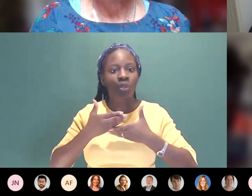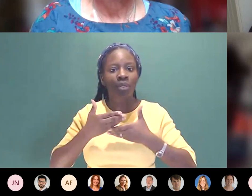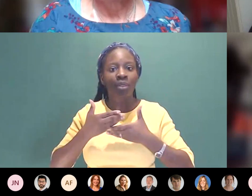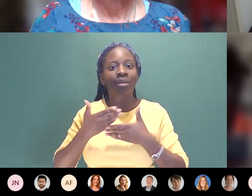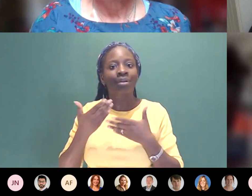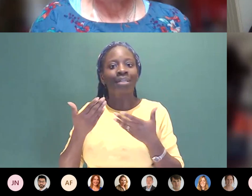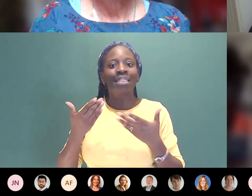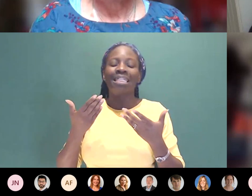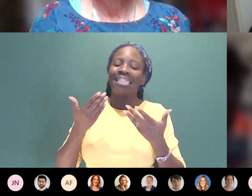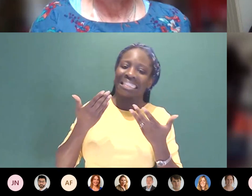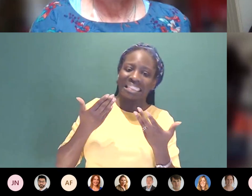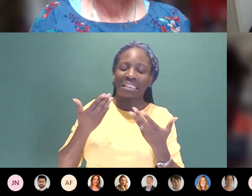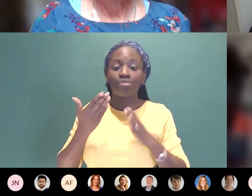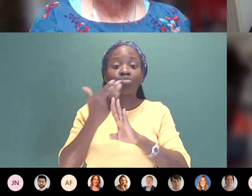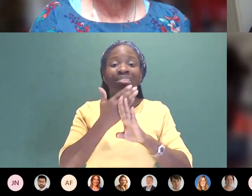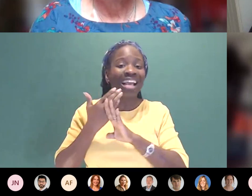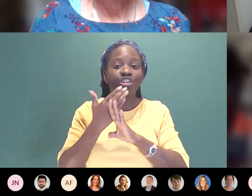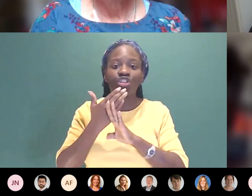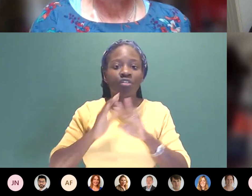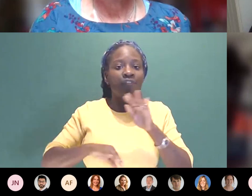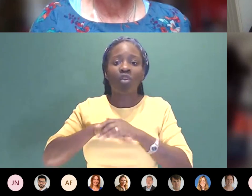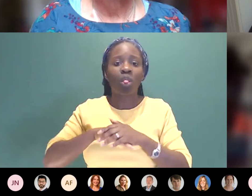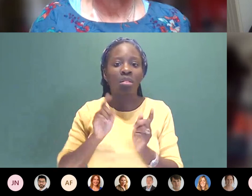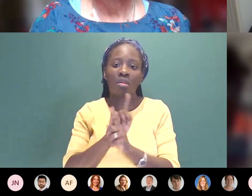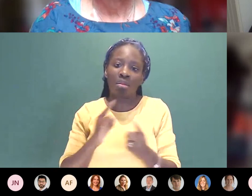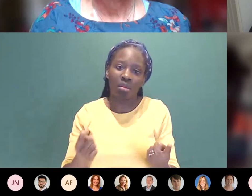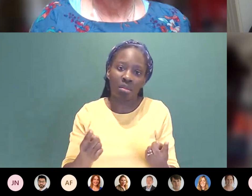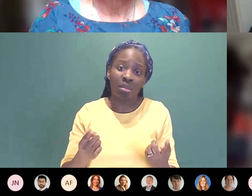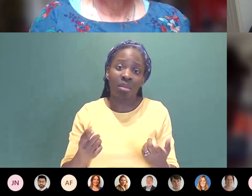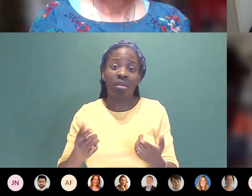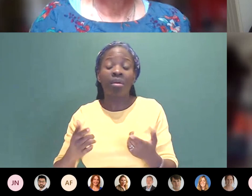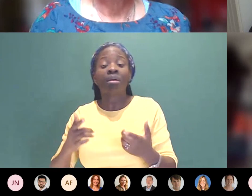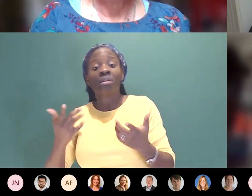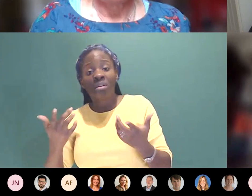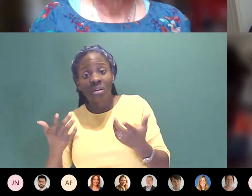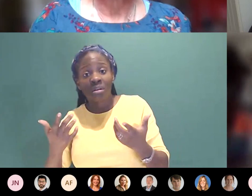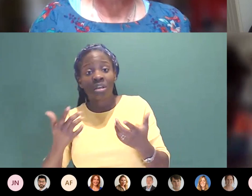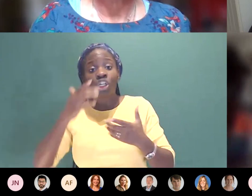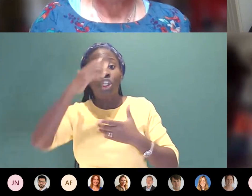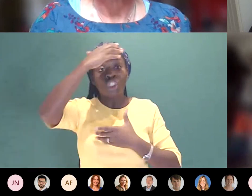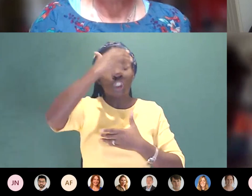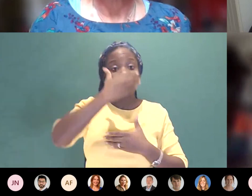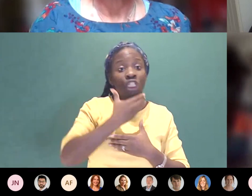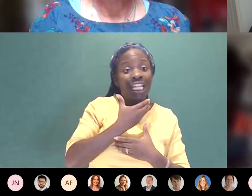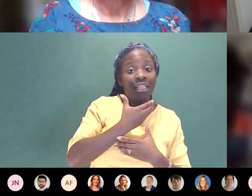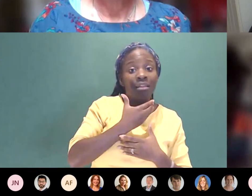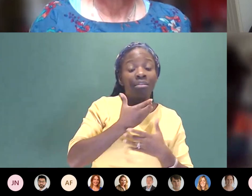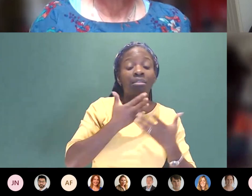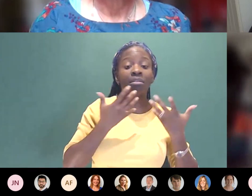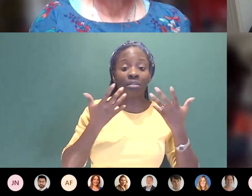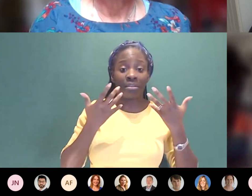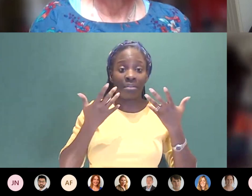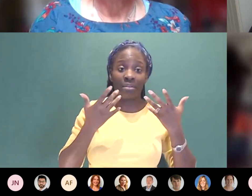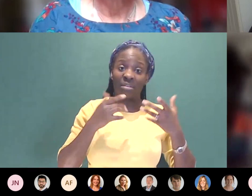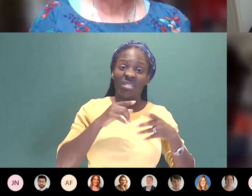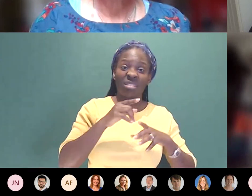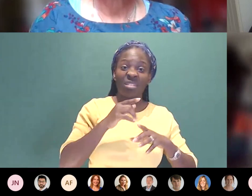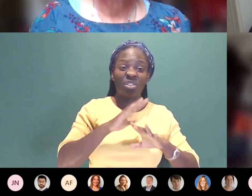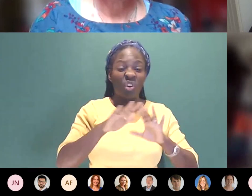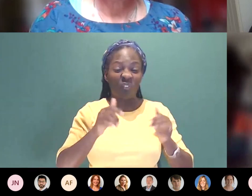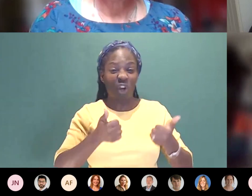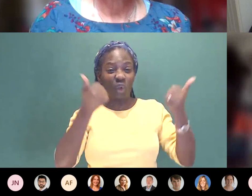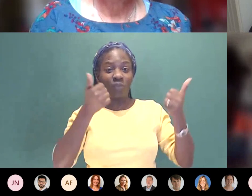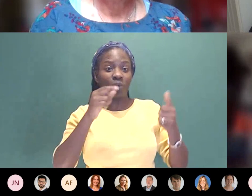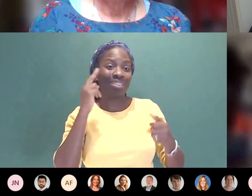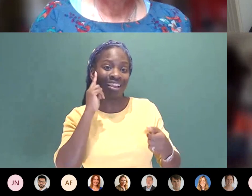of protection. But masks also don't, shields also don't work for deaf people, because